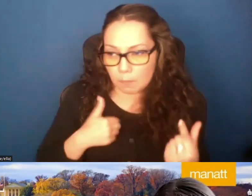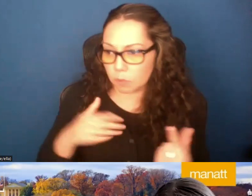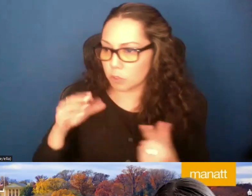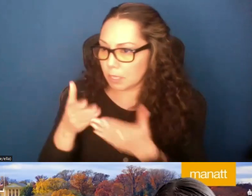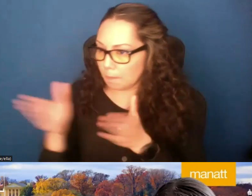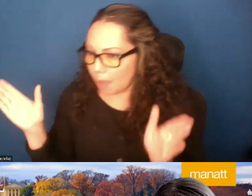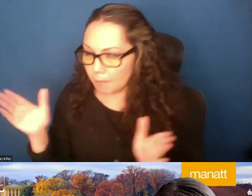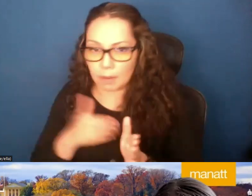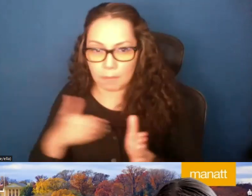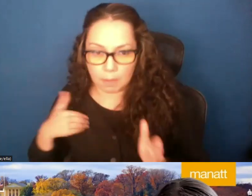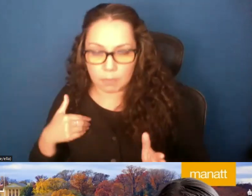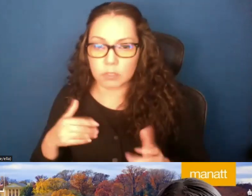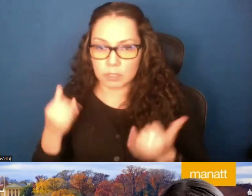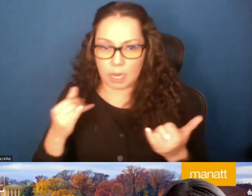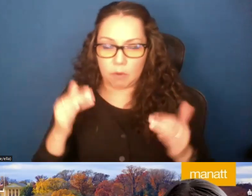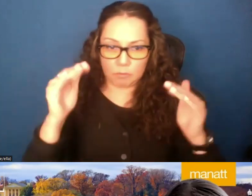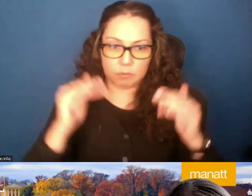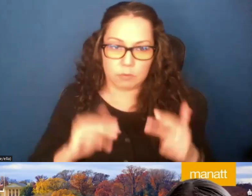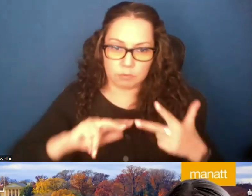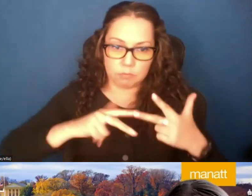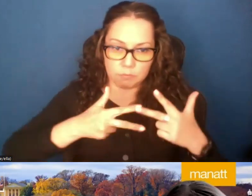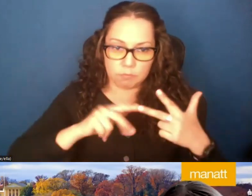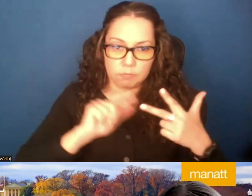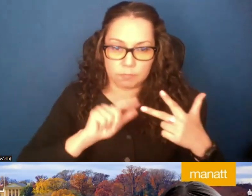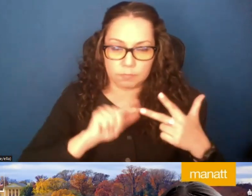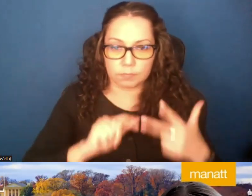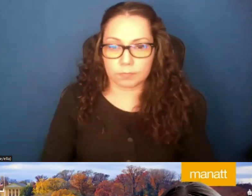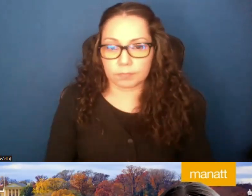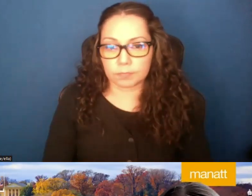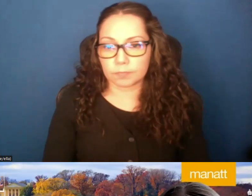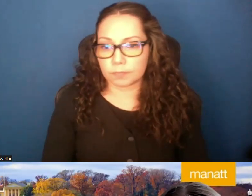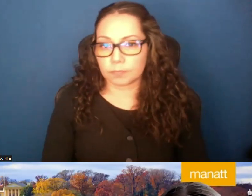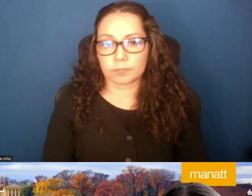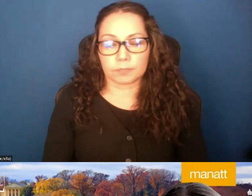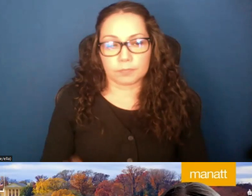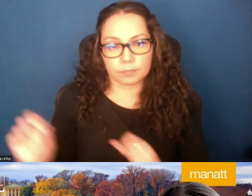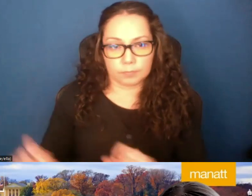And now we'll transition into into this section. So we could go to the next slide.